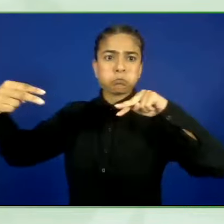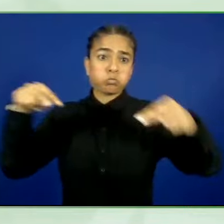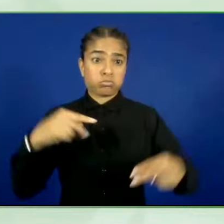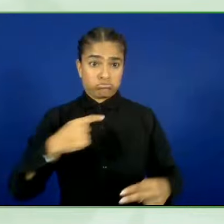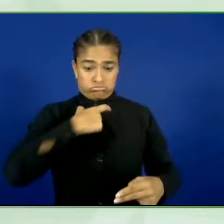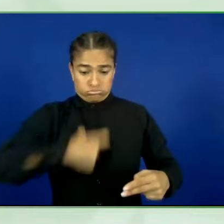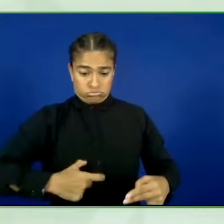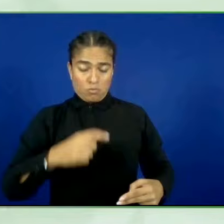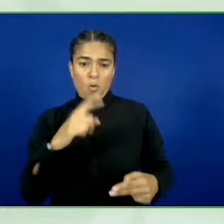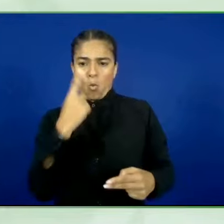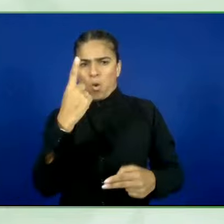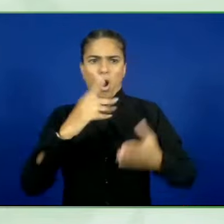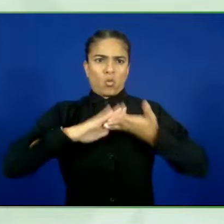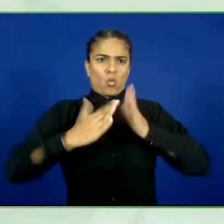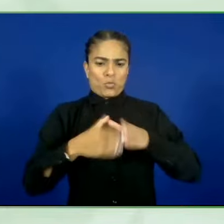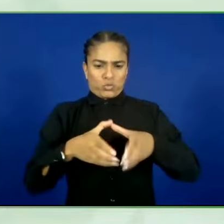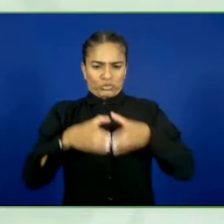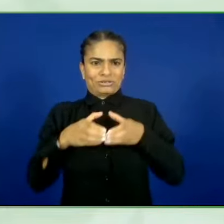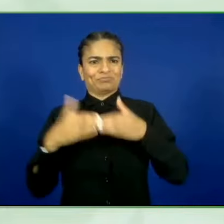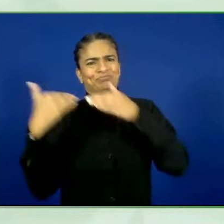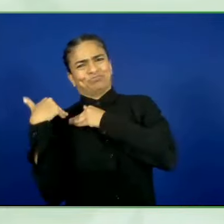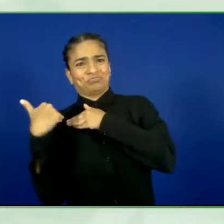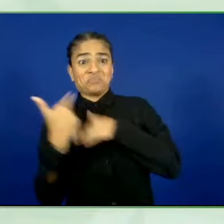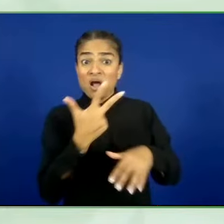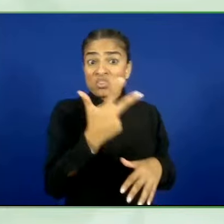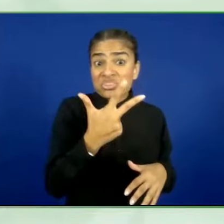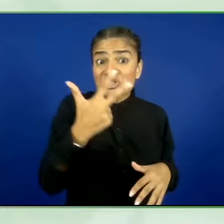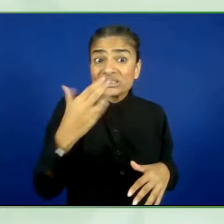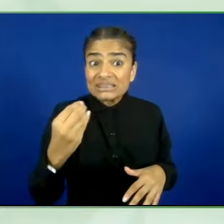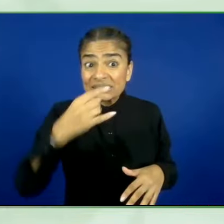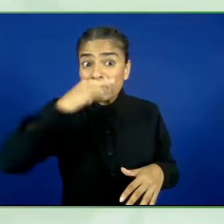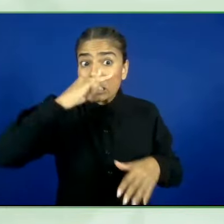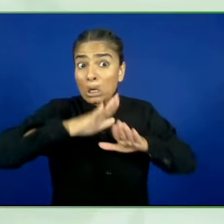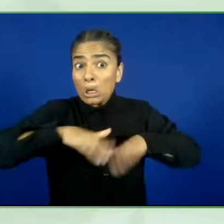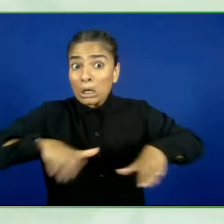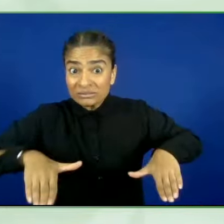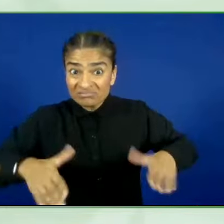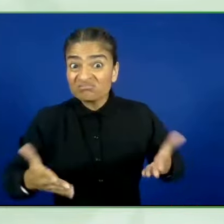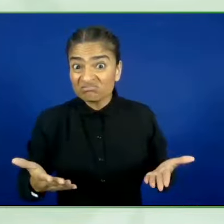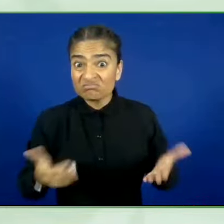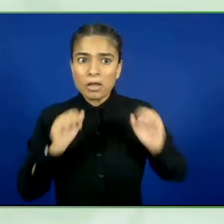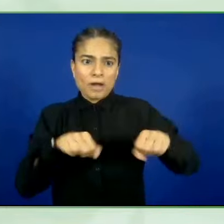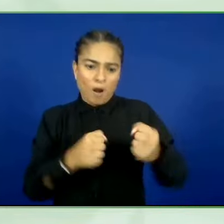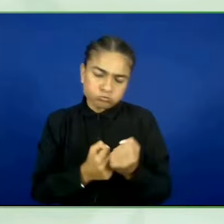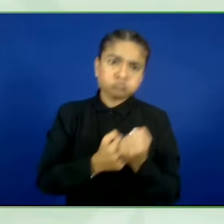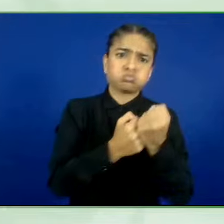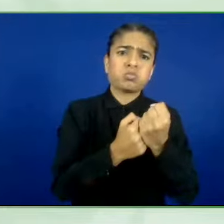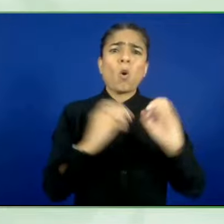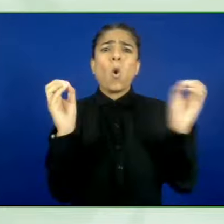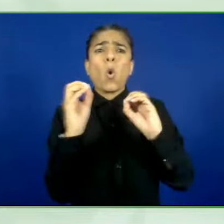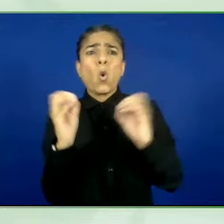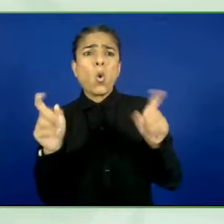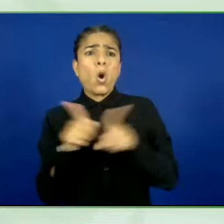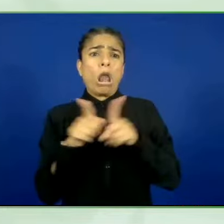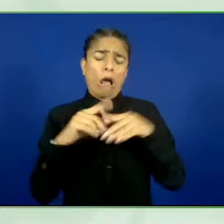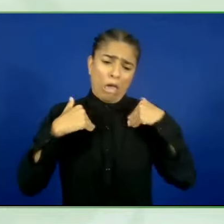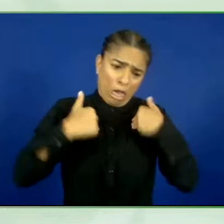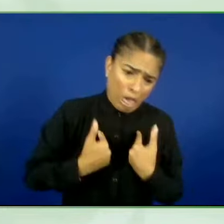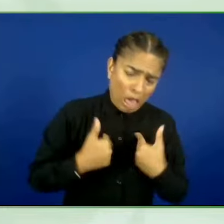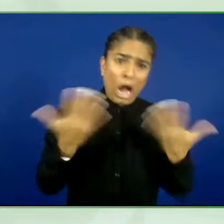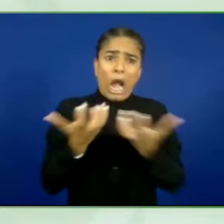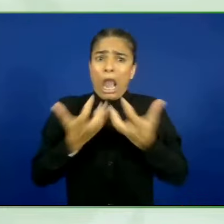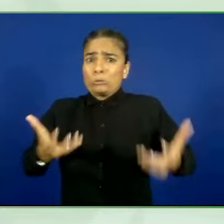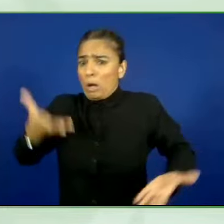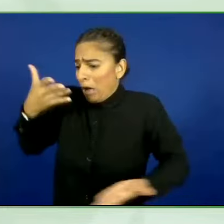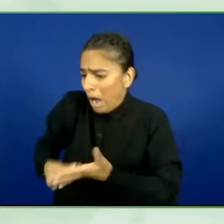the best results because there's no issues of fatigue or lack of resources or lack of equipment to monitor these children because they're